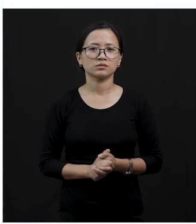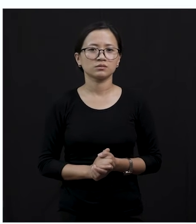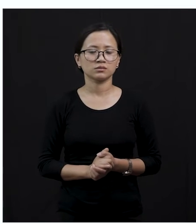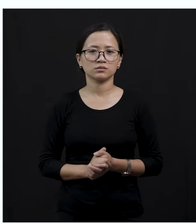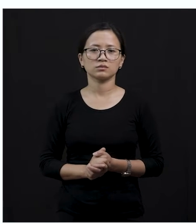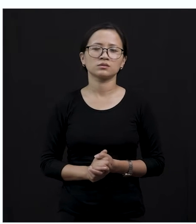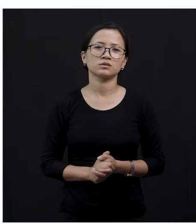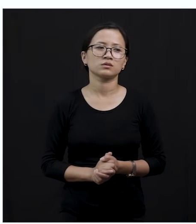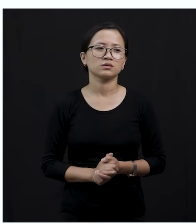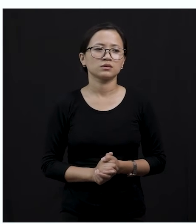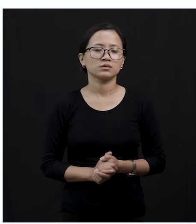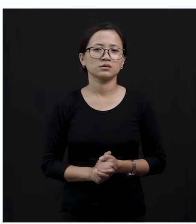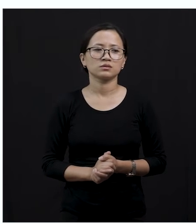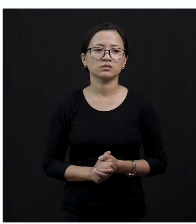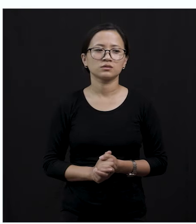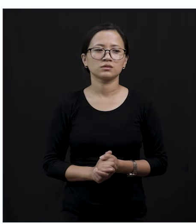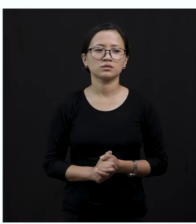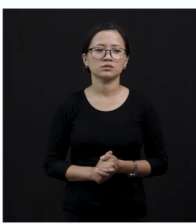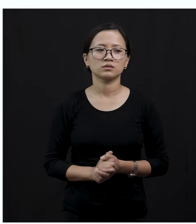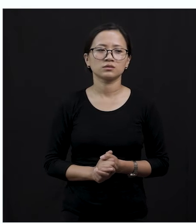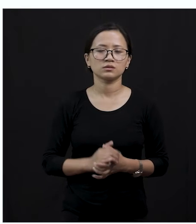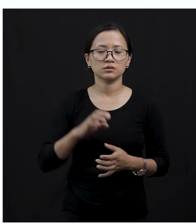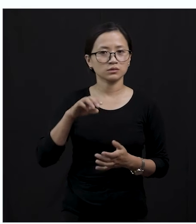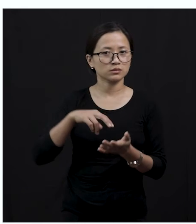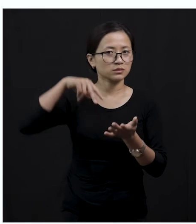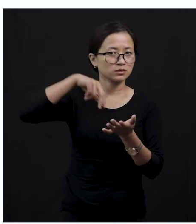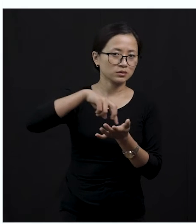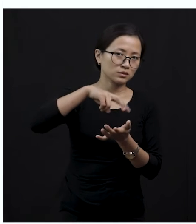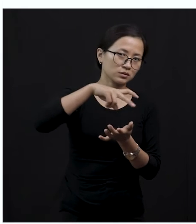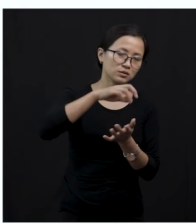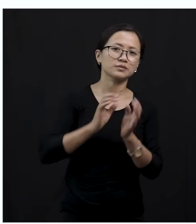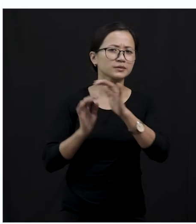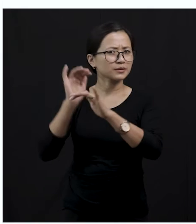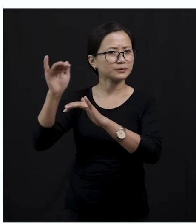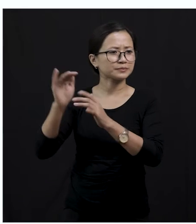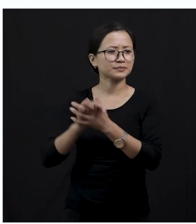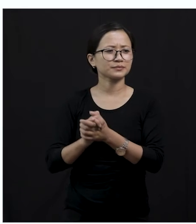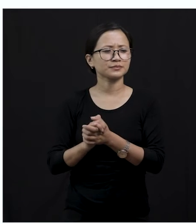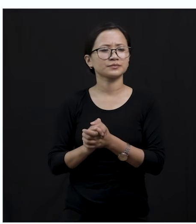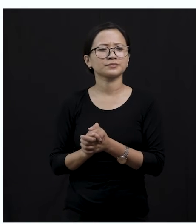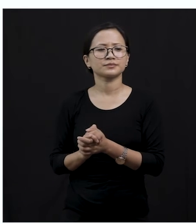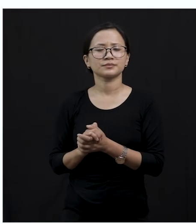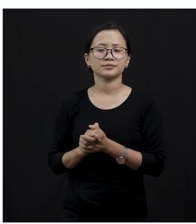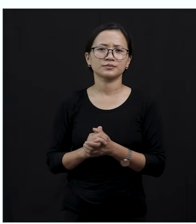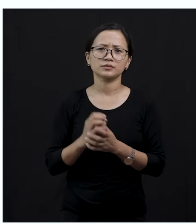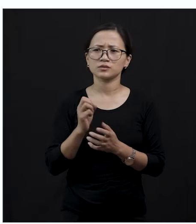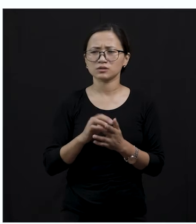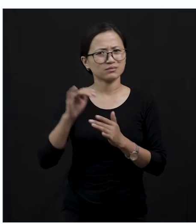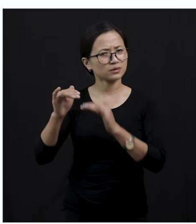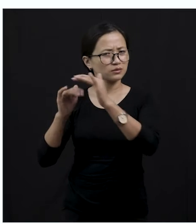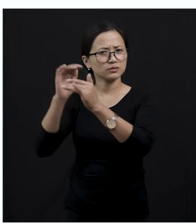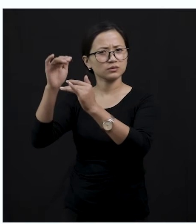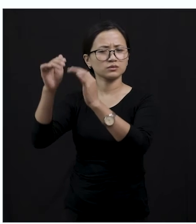up. So he climbs through the stairs, one, then two, then on